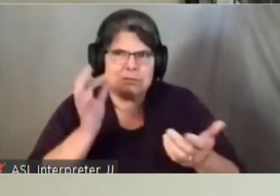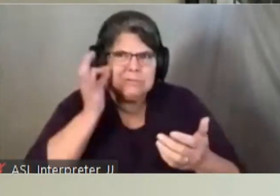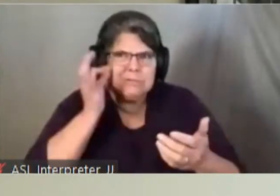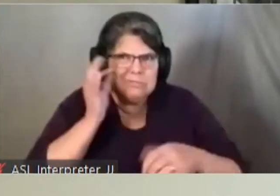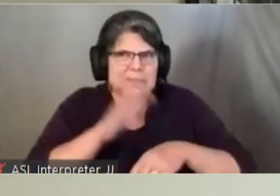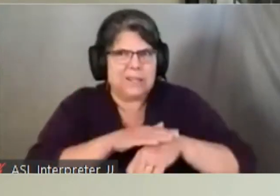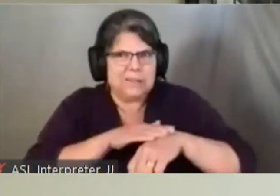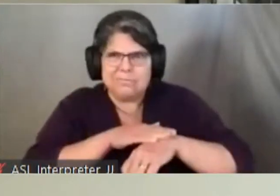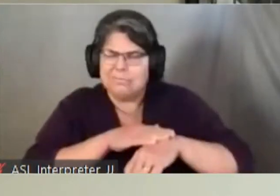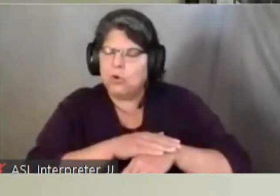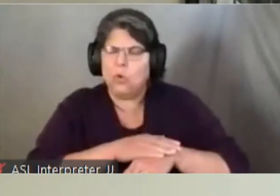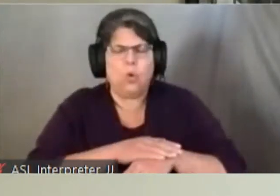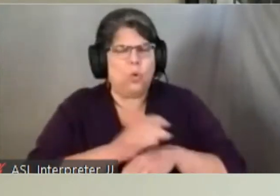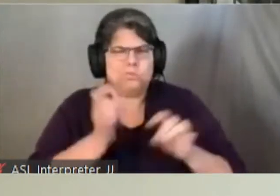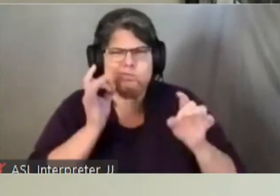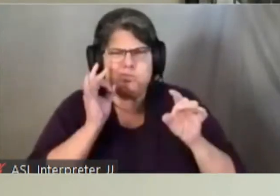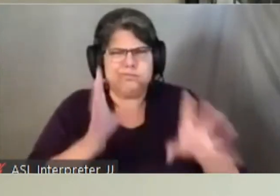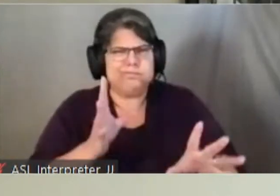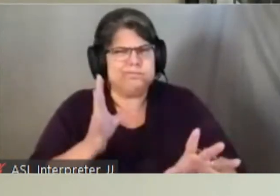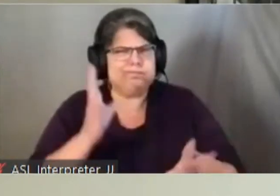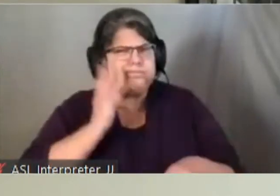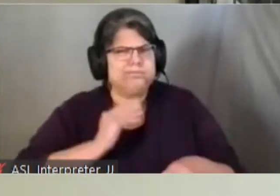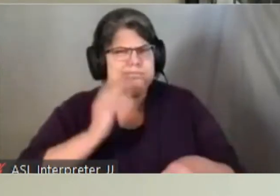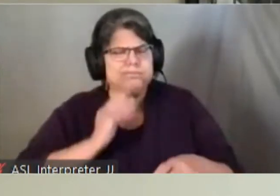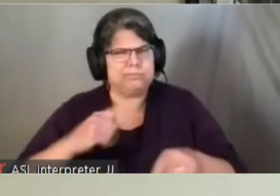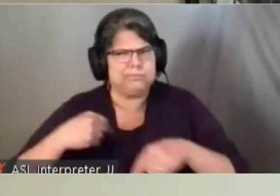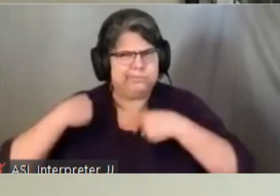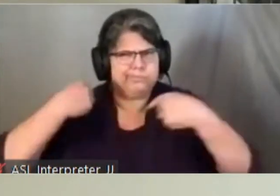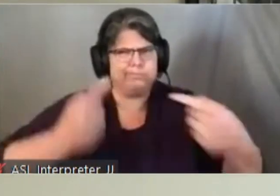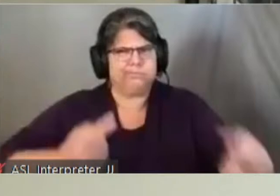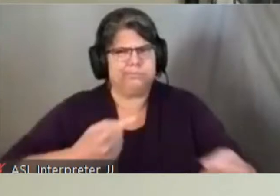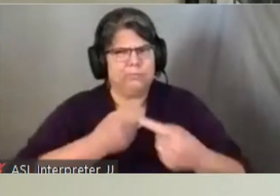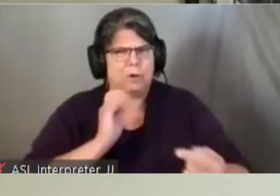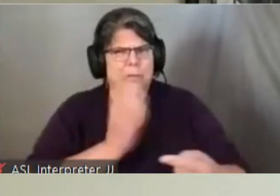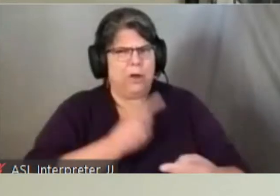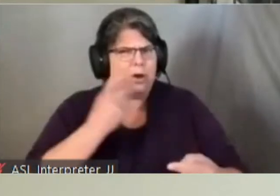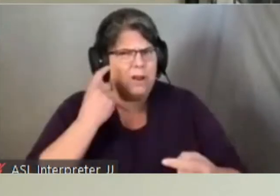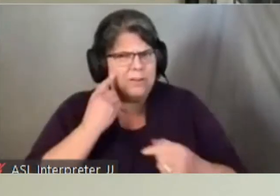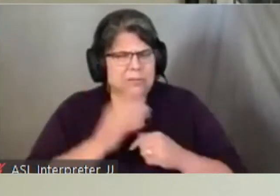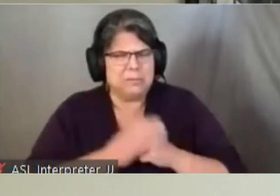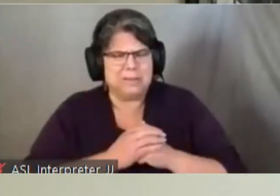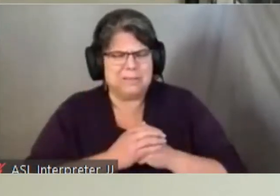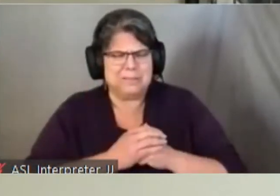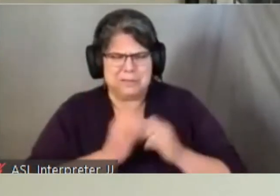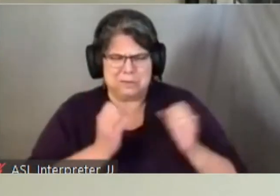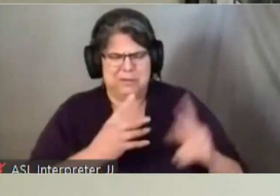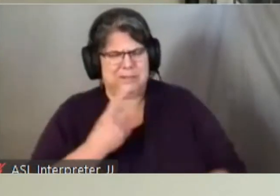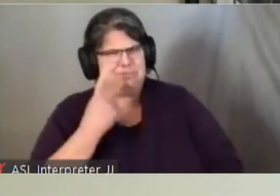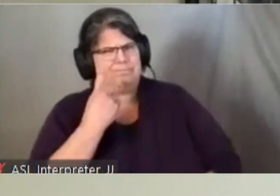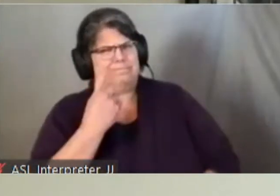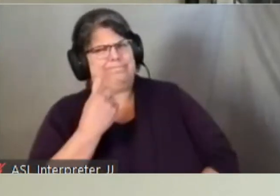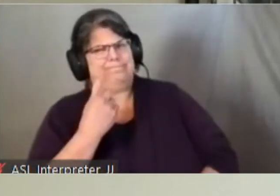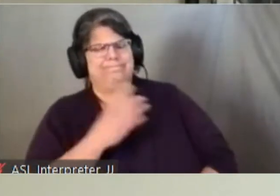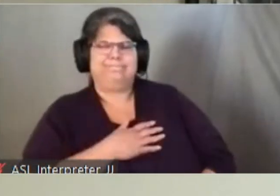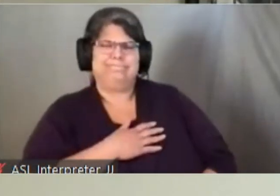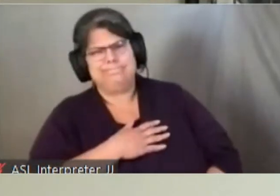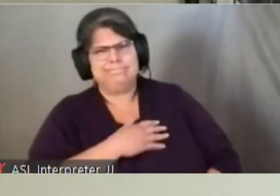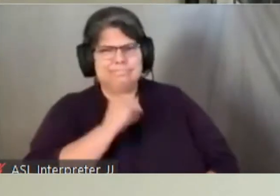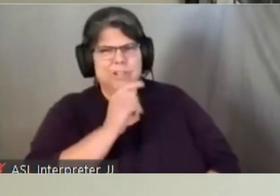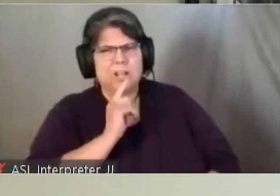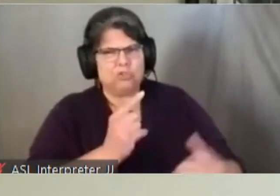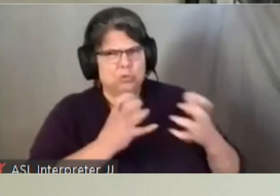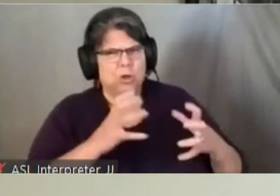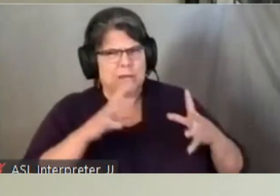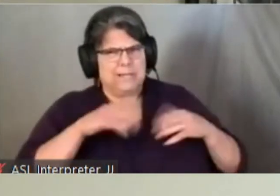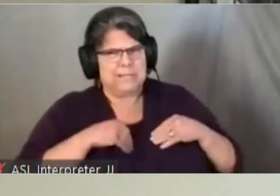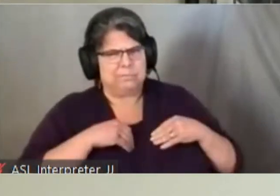horrible time at the hands of our government. And so there's suspicion about taking vaccines. And one of the things that we